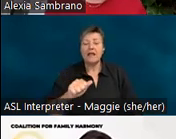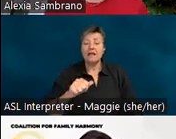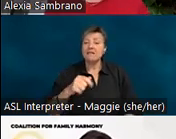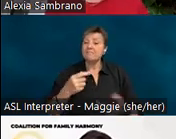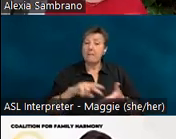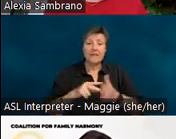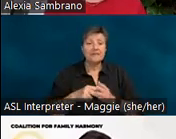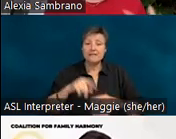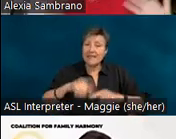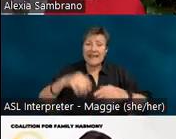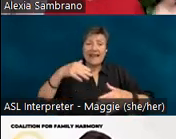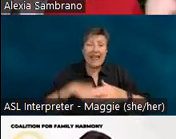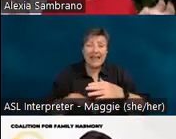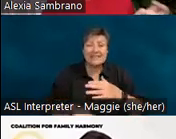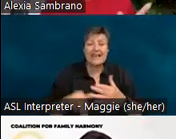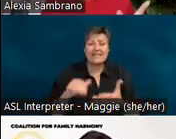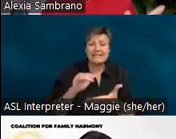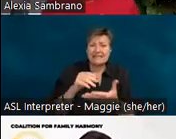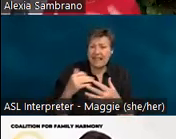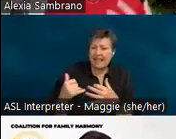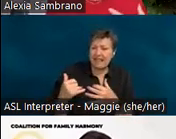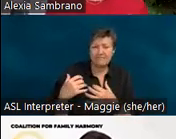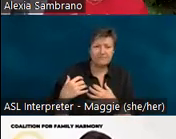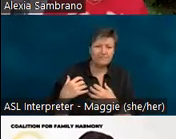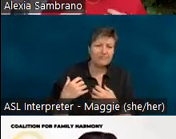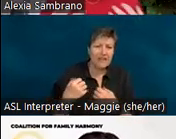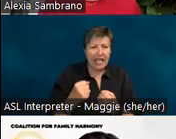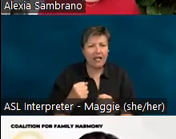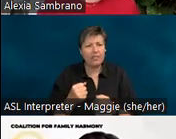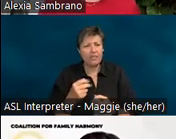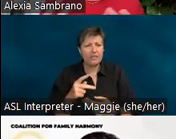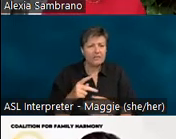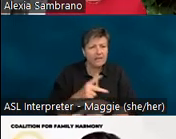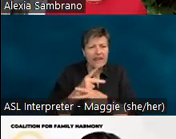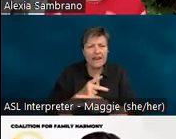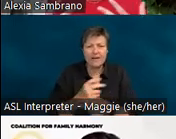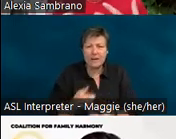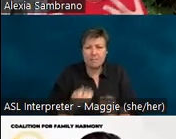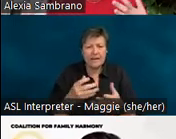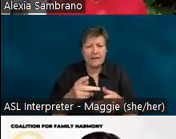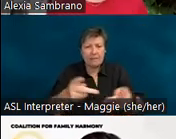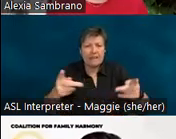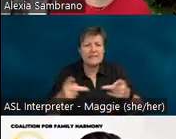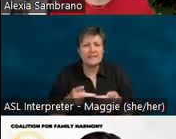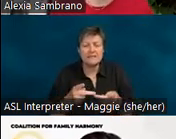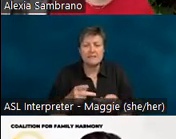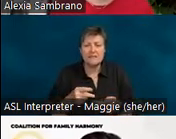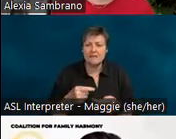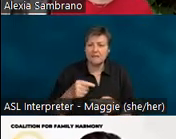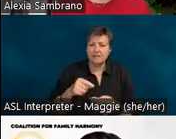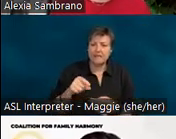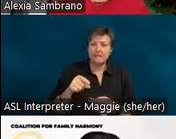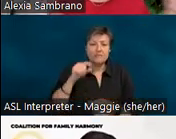cases, is, having gender incongruence, right? The feeling that your gender identity is different than the sex that you were assigned